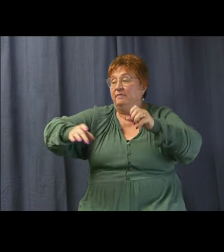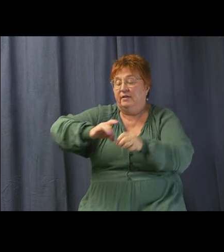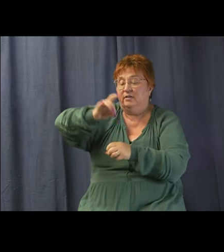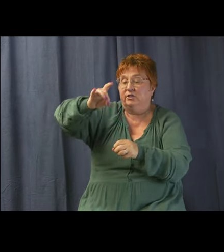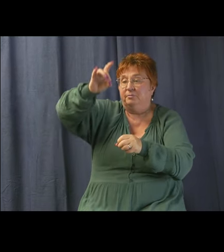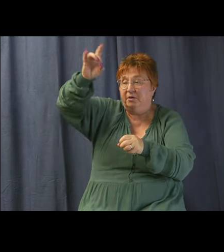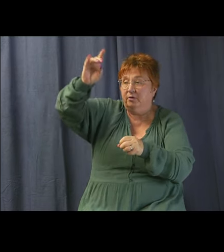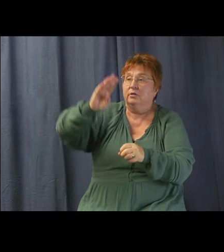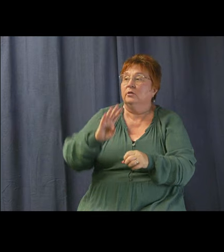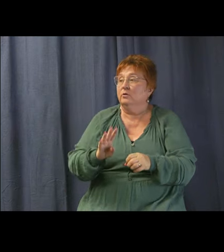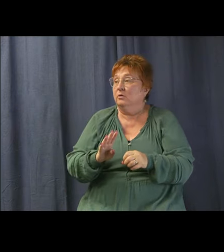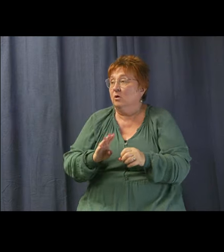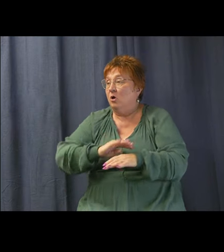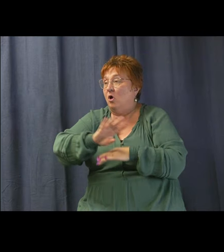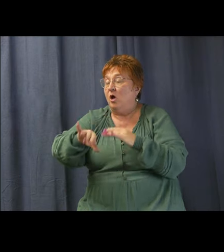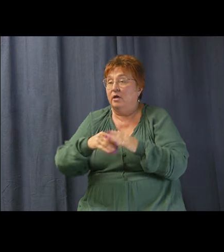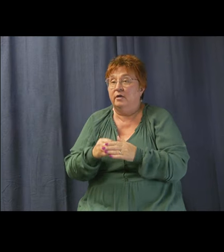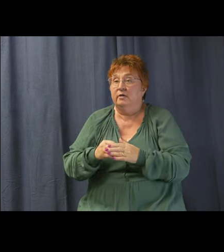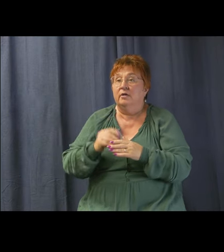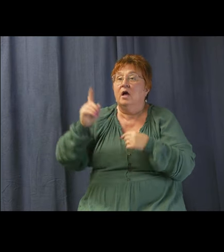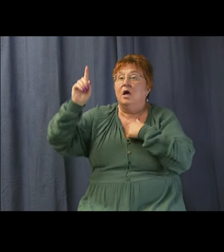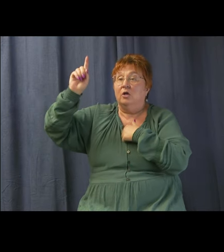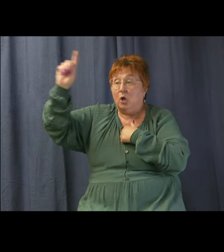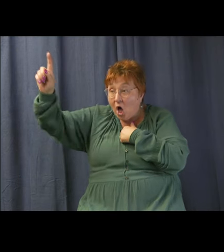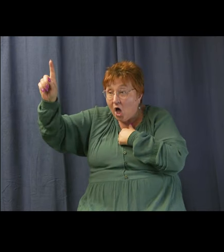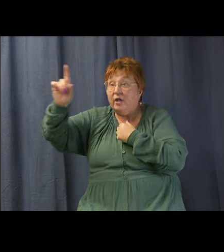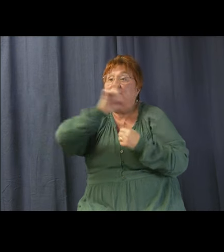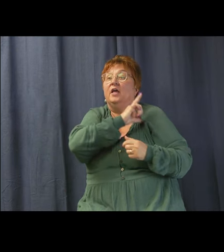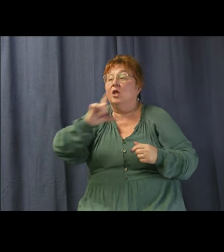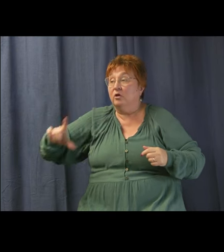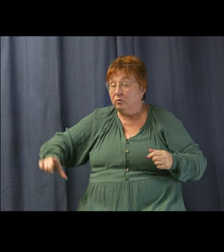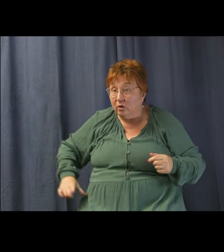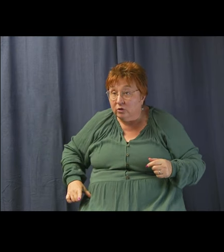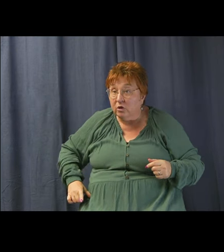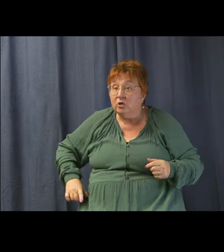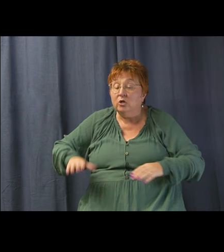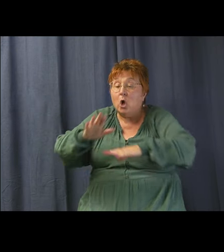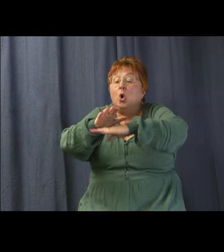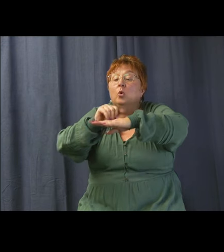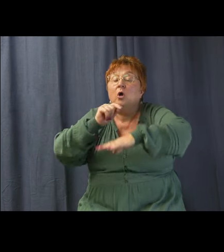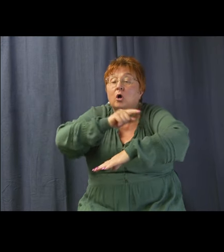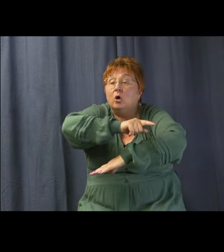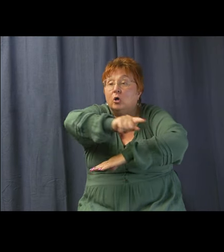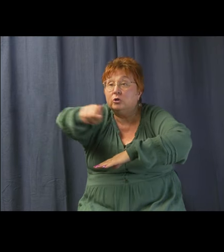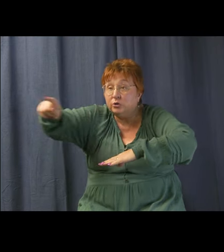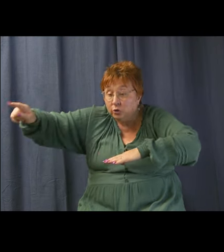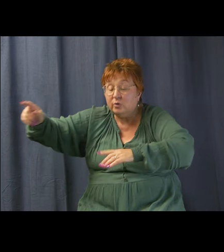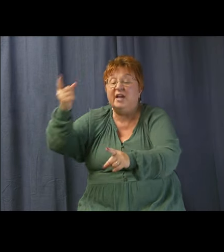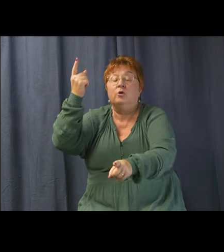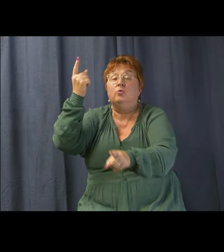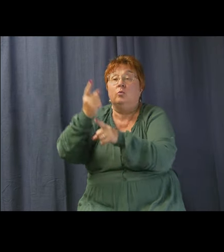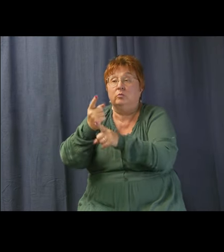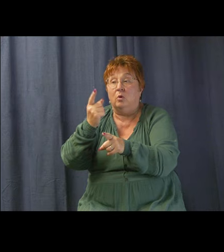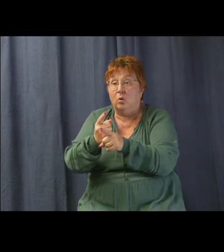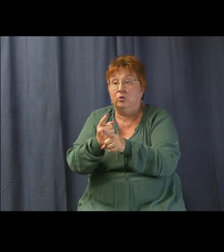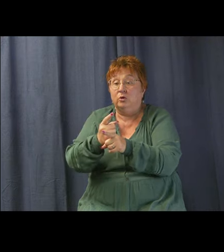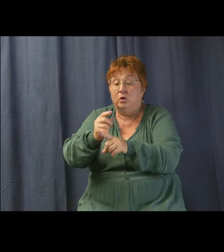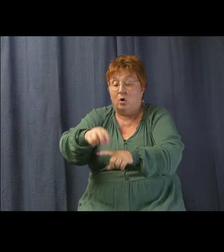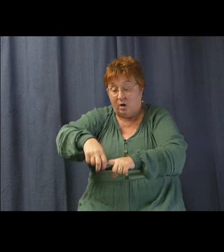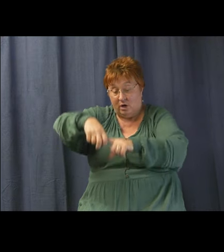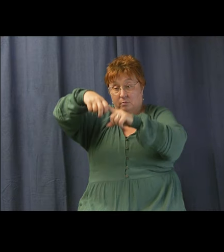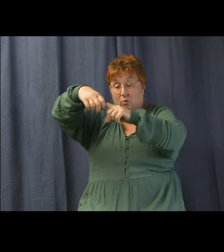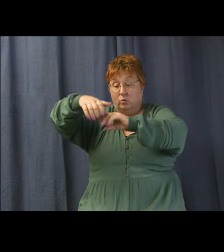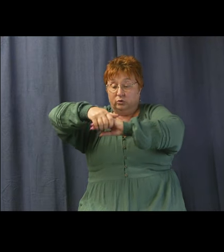those who walk in it. I, the Lord, have called you in righteousness. I will hold